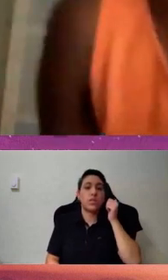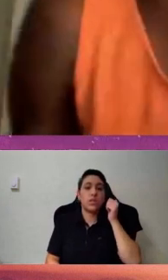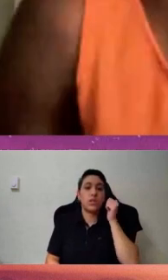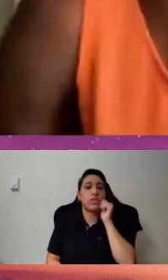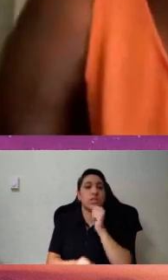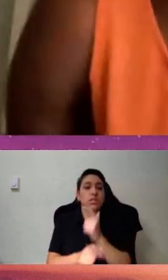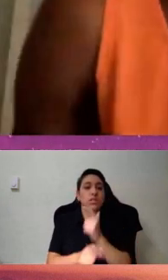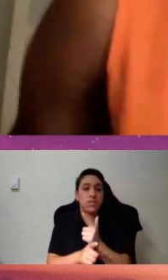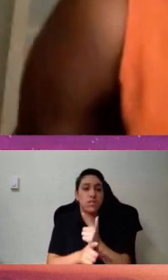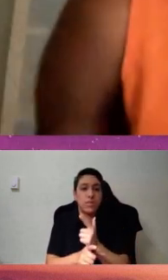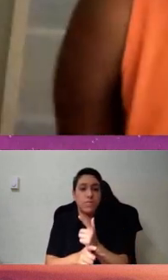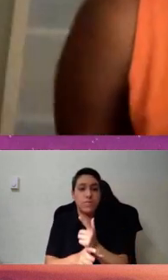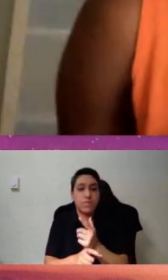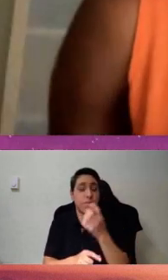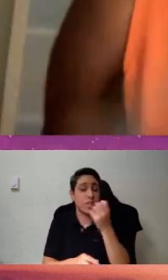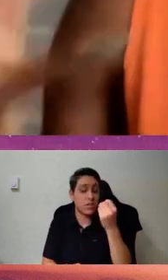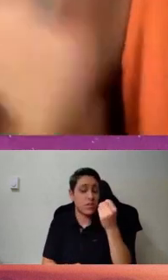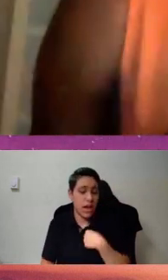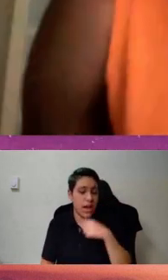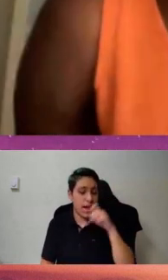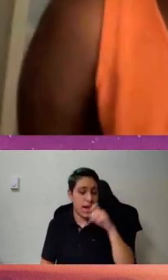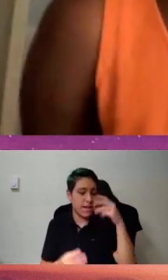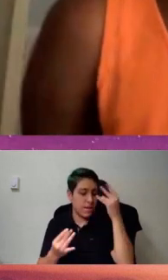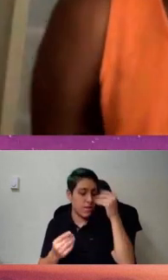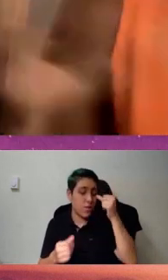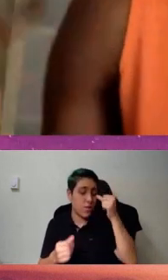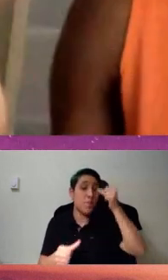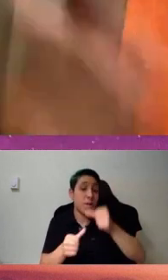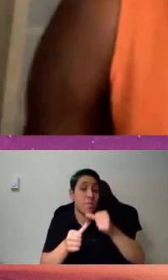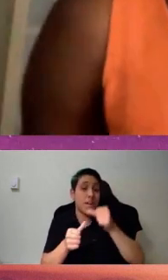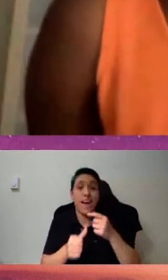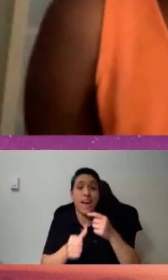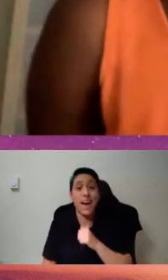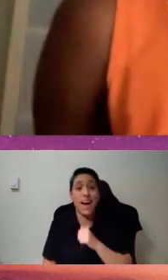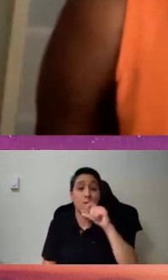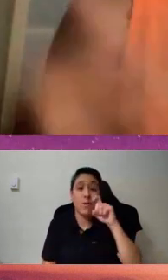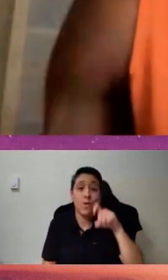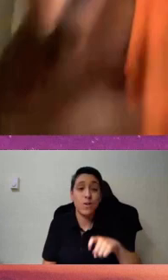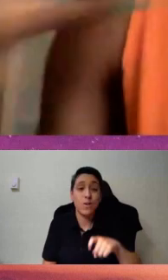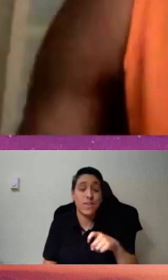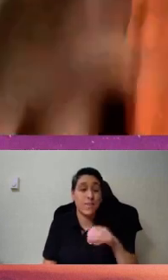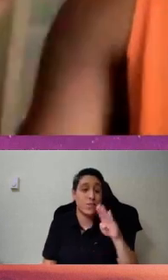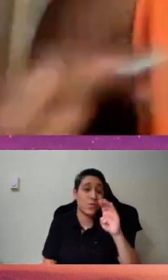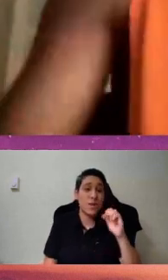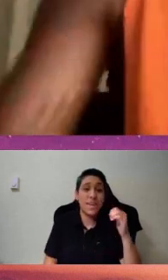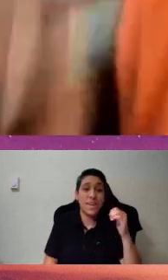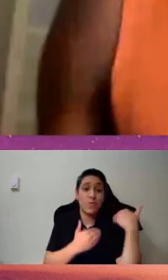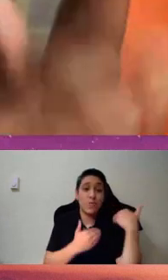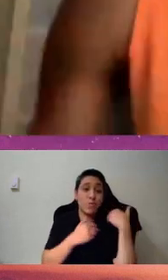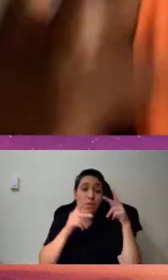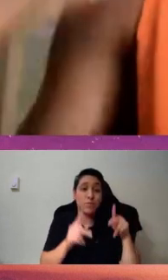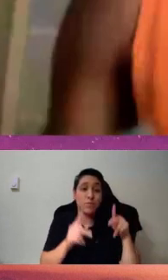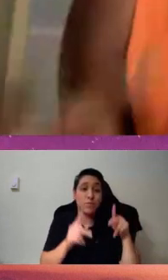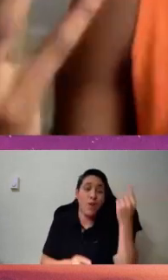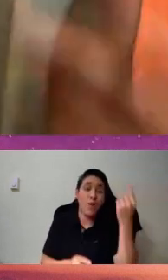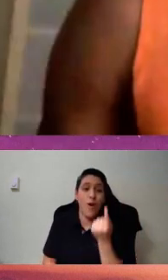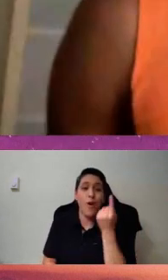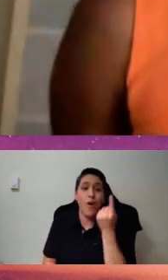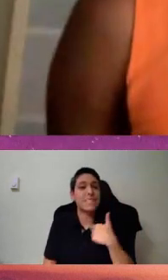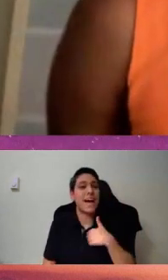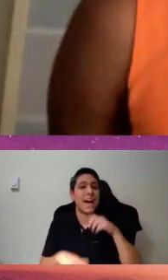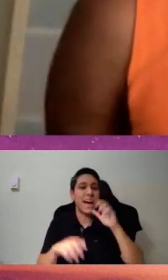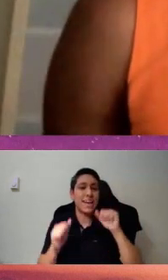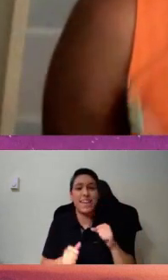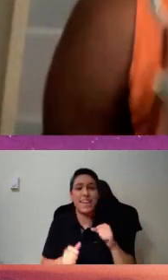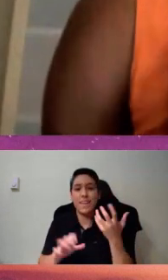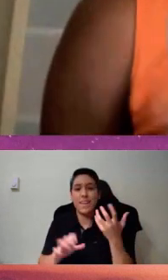have to be the responsible one all the time. You know, you can actually like fuck up if you want and like, you know, get yourself together if you